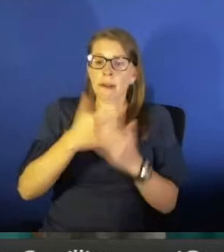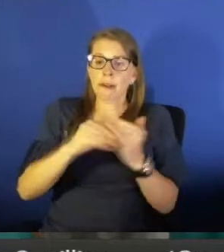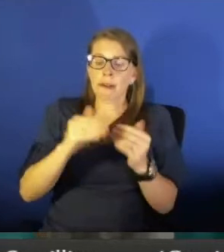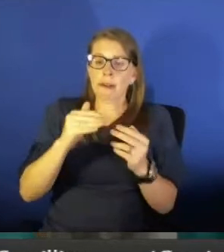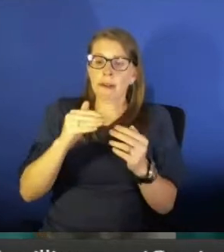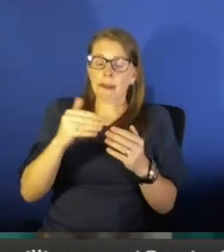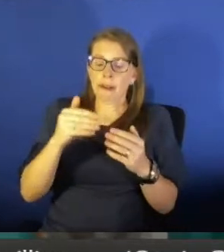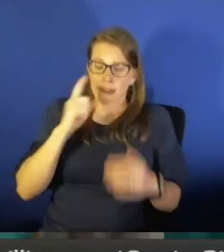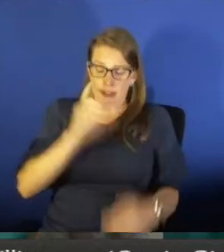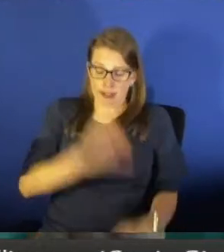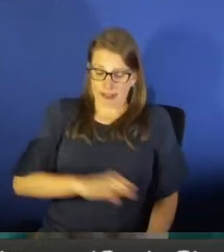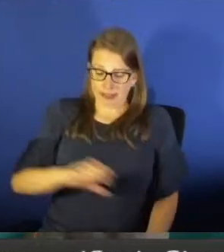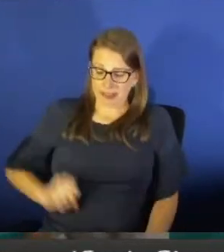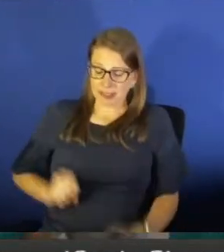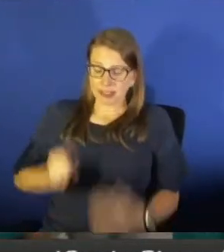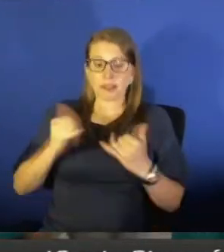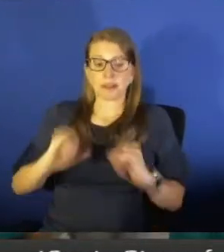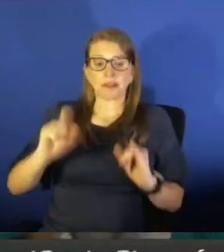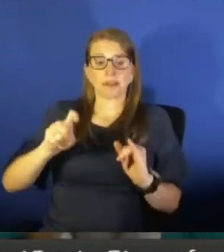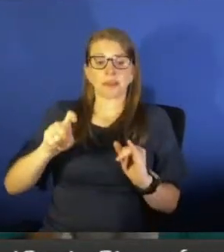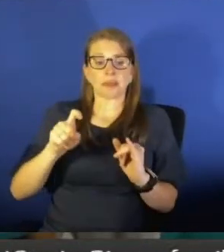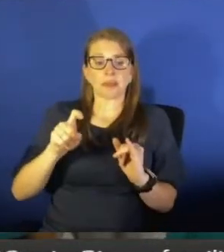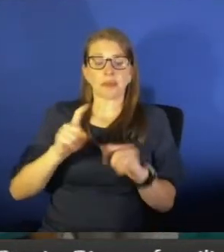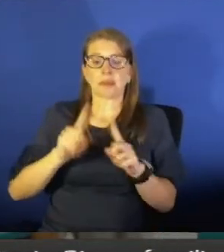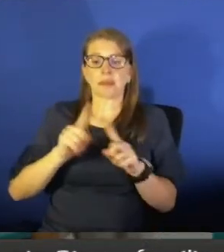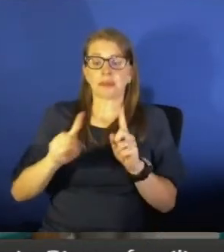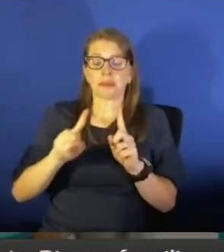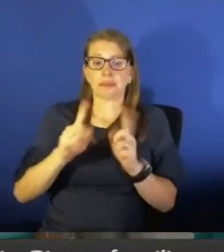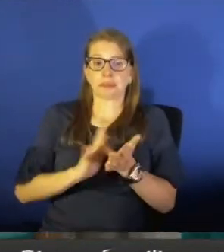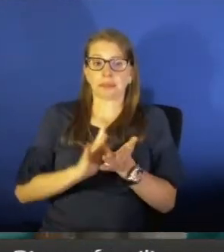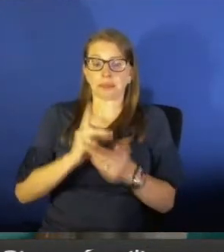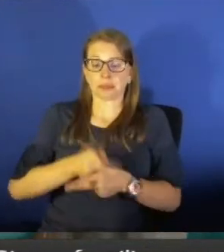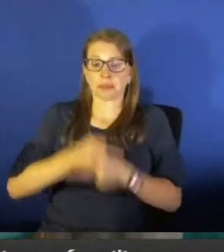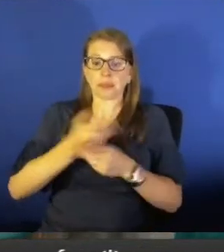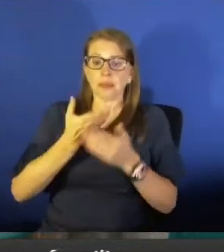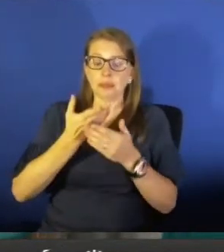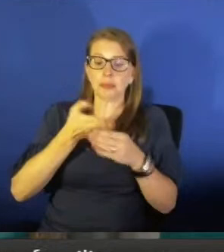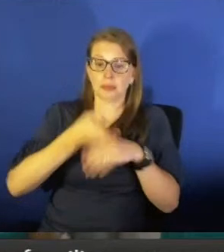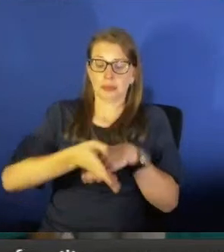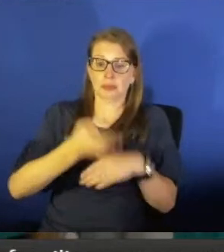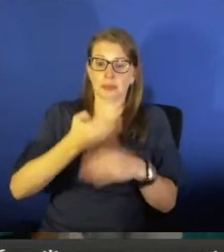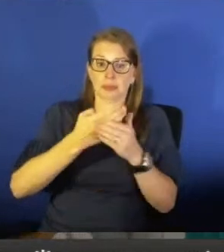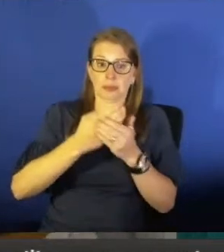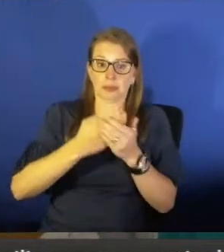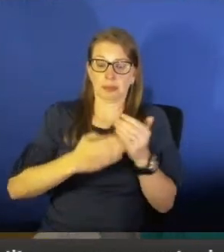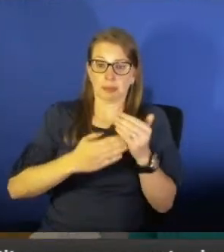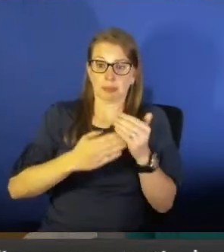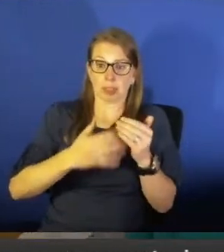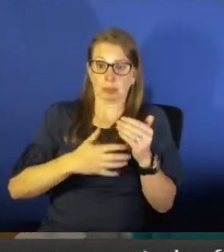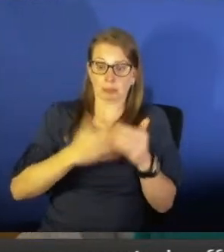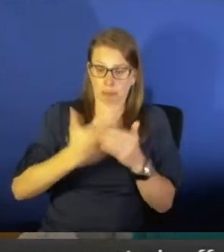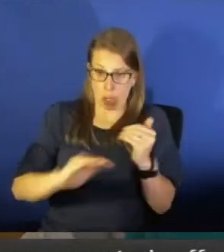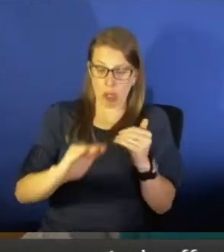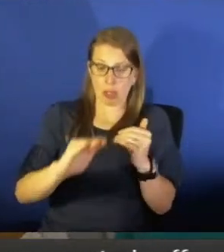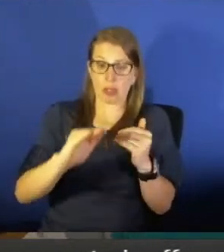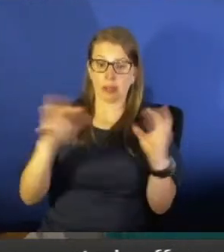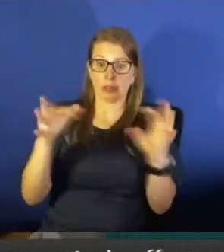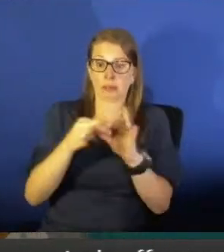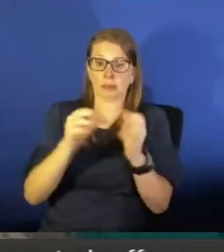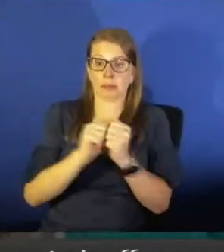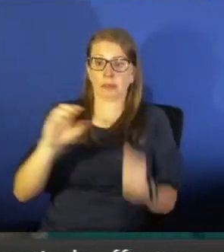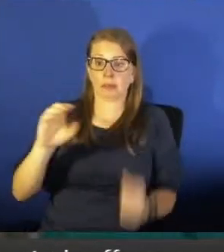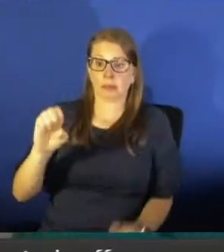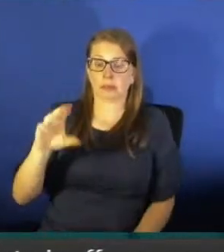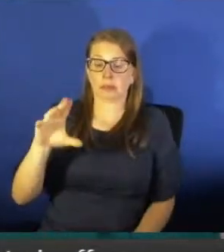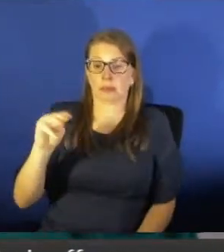believe, but she still needs all sorts of medical care after you give birth, and she's now hooked up to ECMO. So how do you do that? How do you care